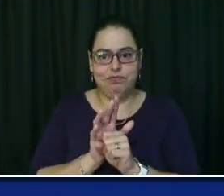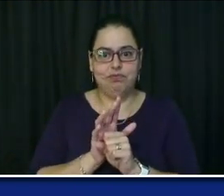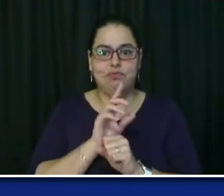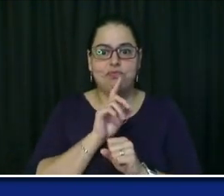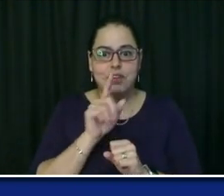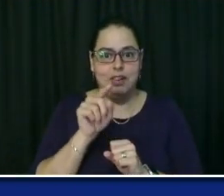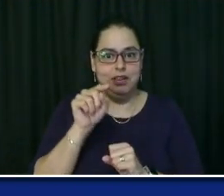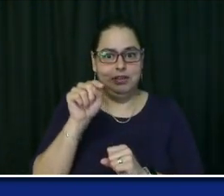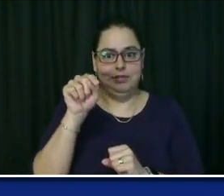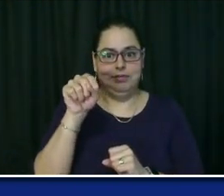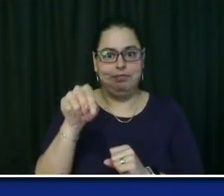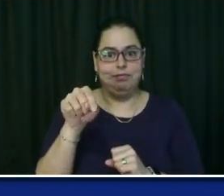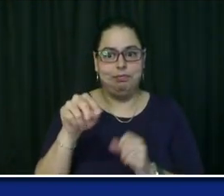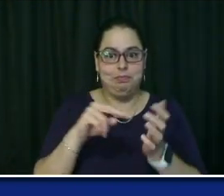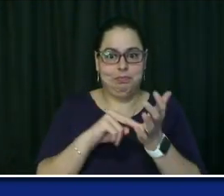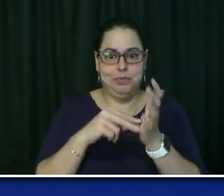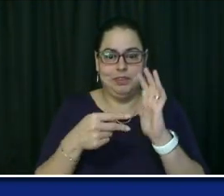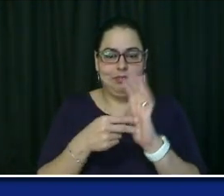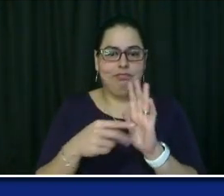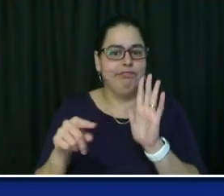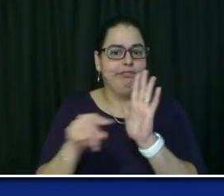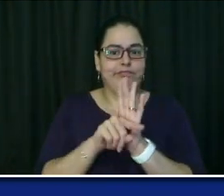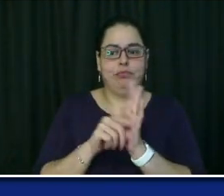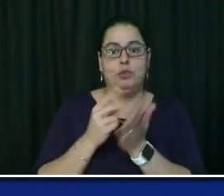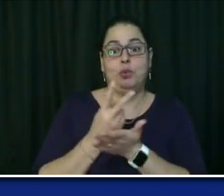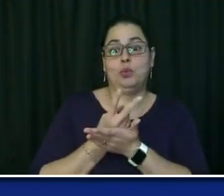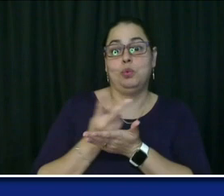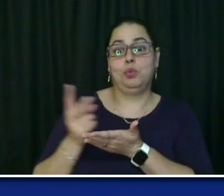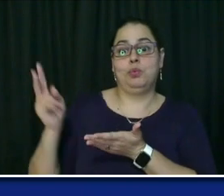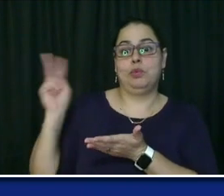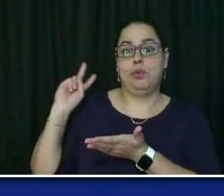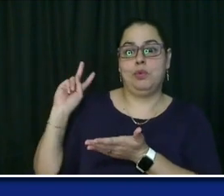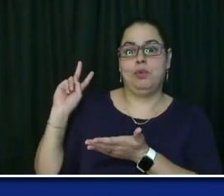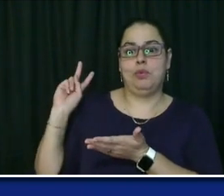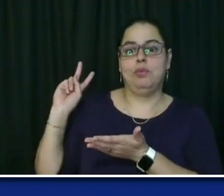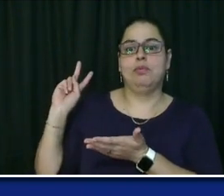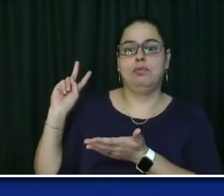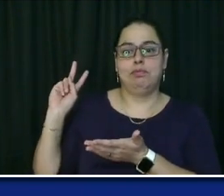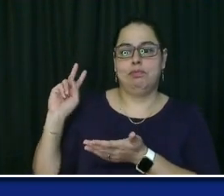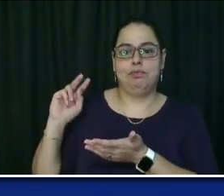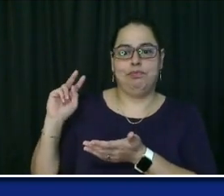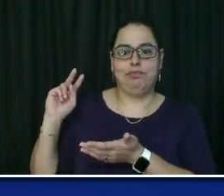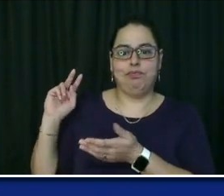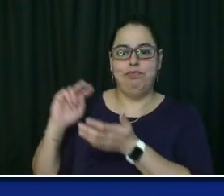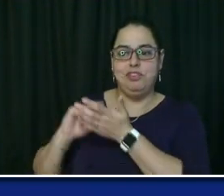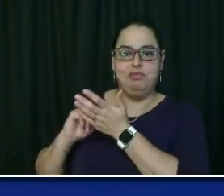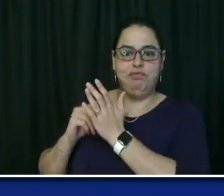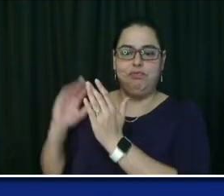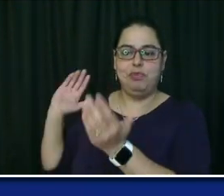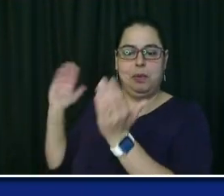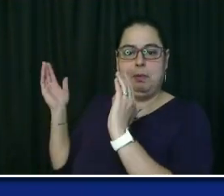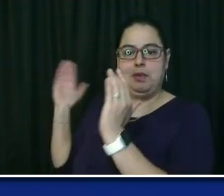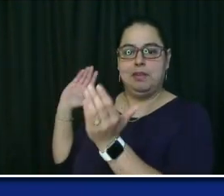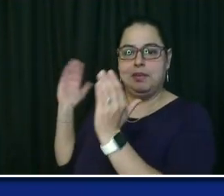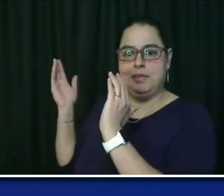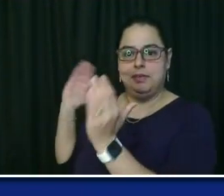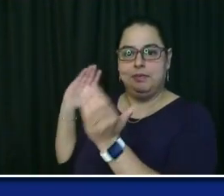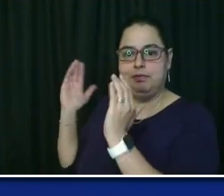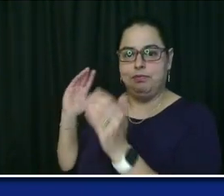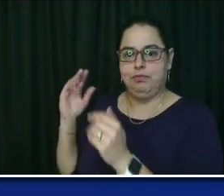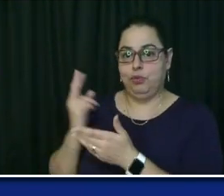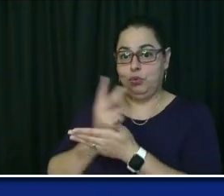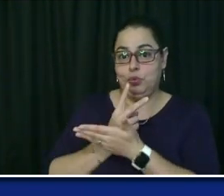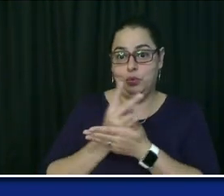period. I say this every time. I assume if you haven't heard it before, you need to hear it for the first time. But after a 2-week incubation period, the